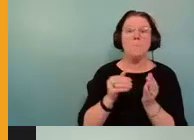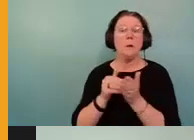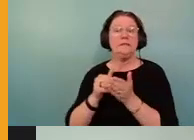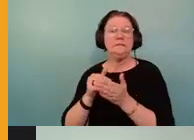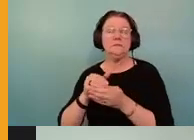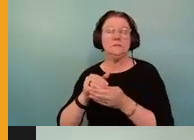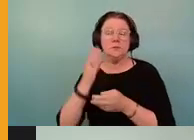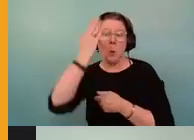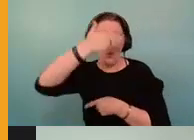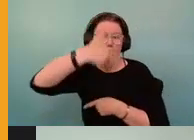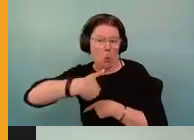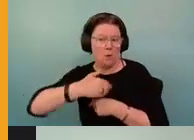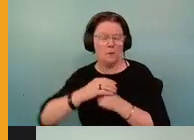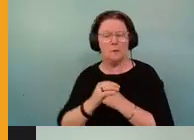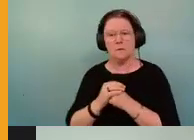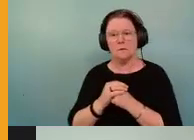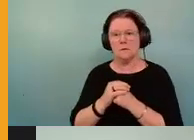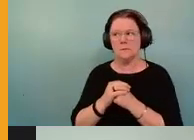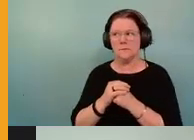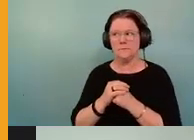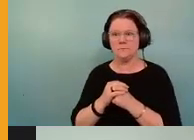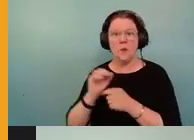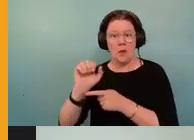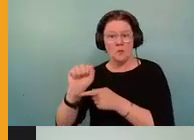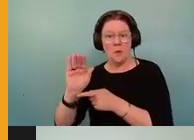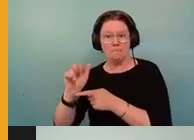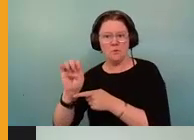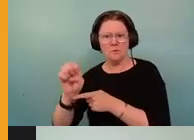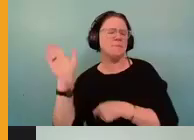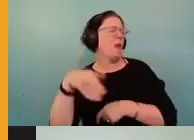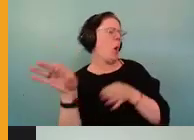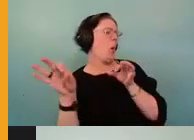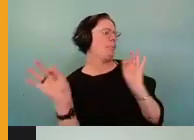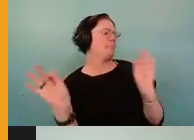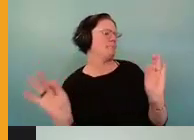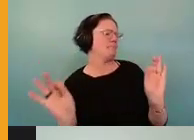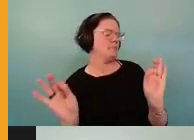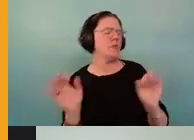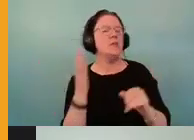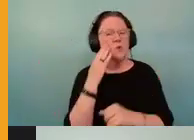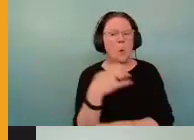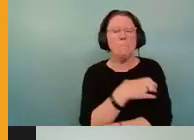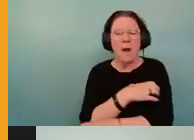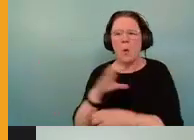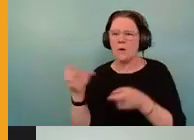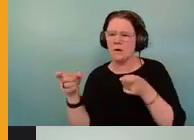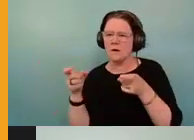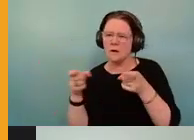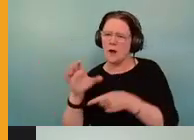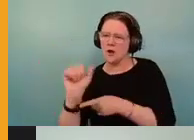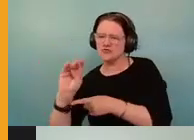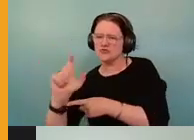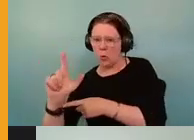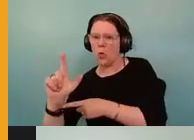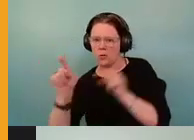sometimes minimize all of those power and control things that we talked about, um, that we will